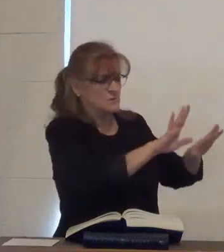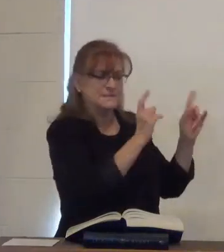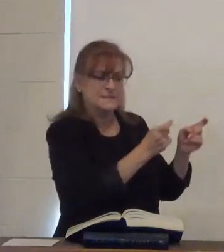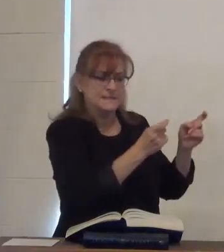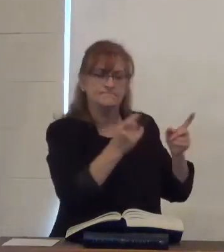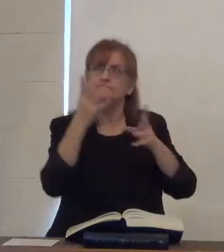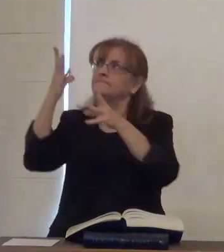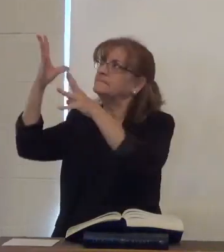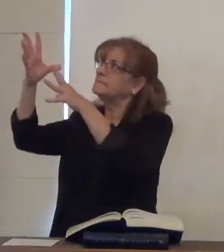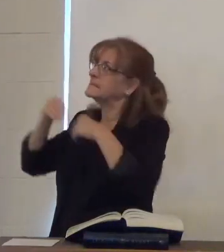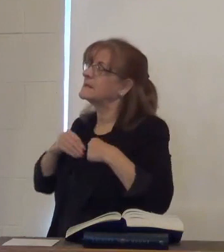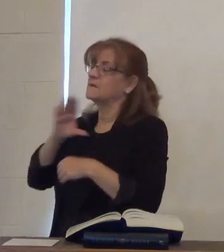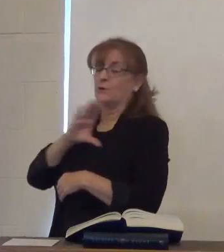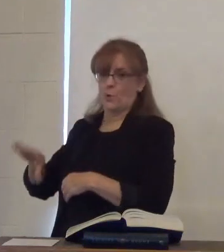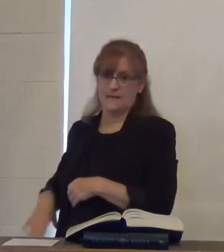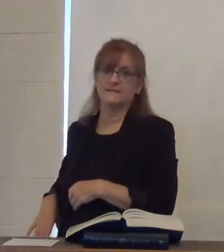Christ.